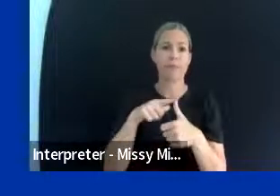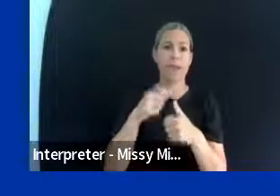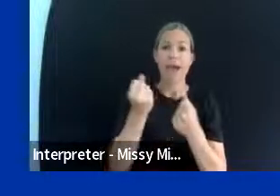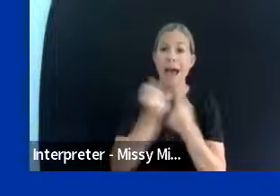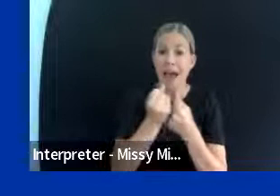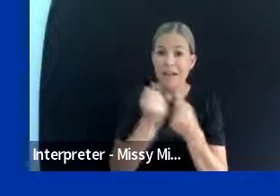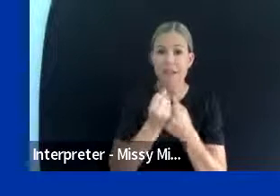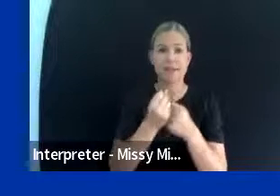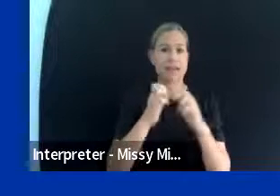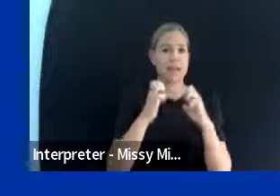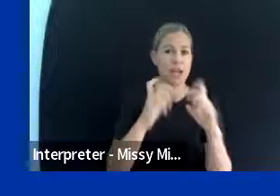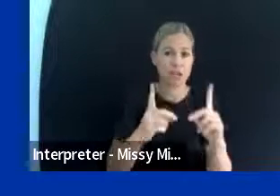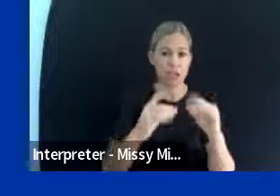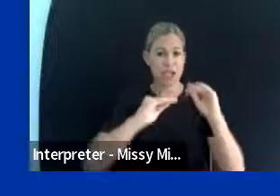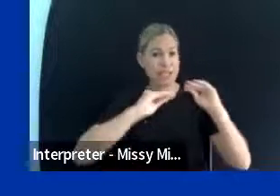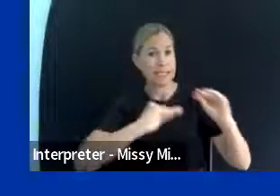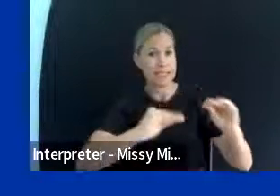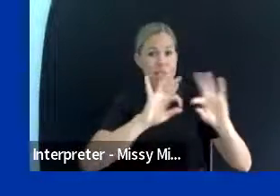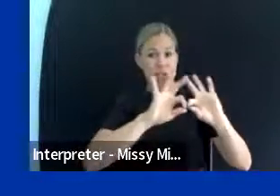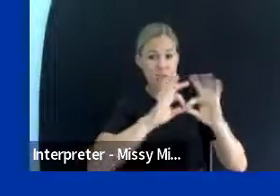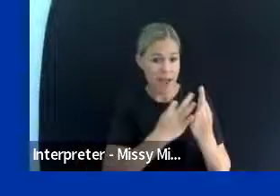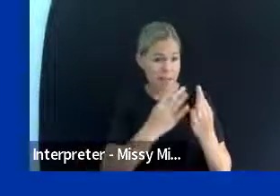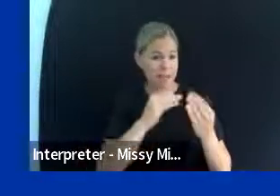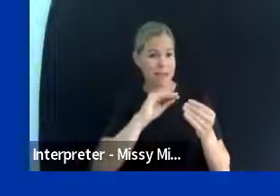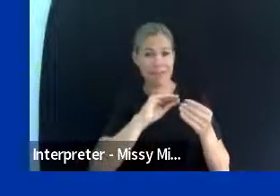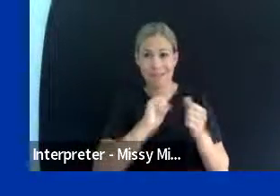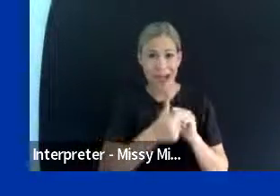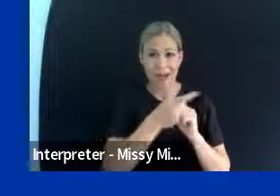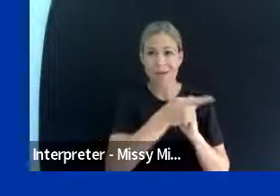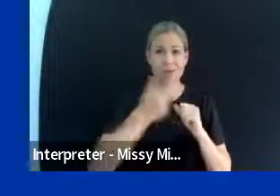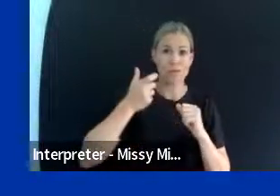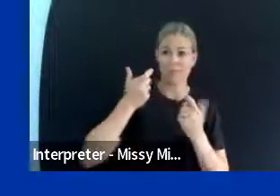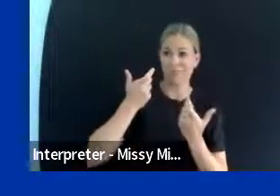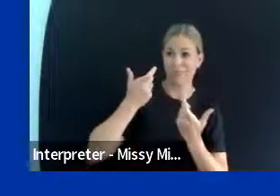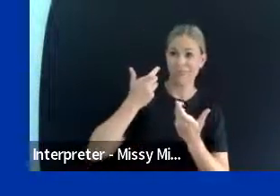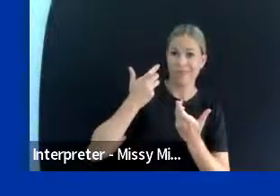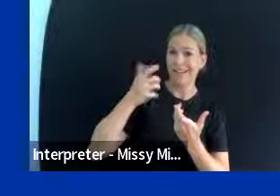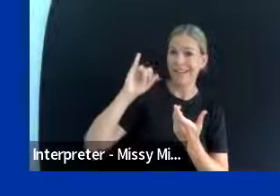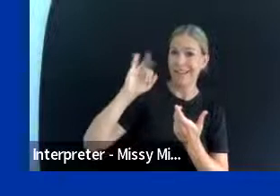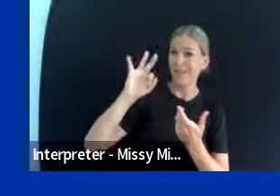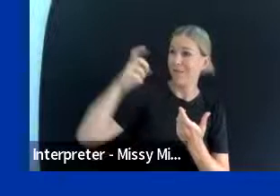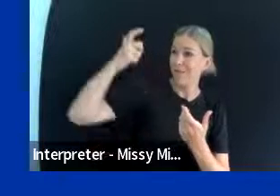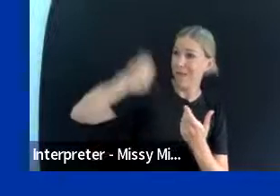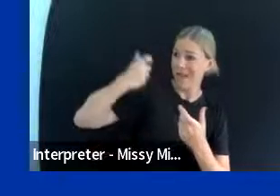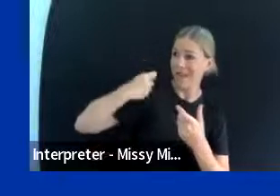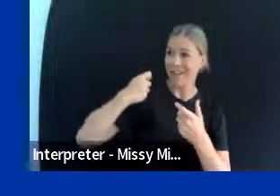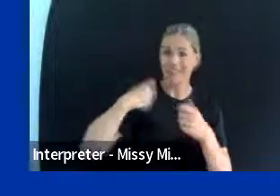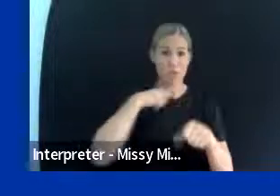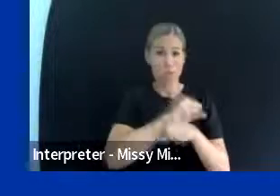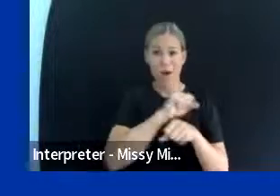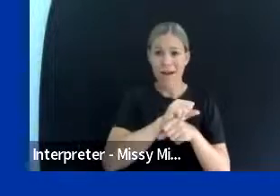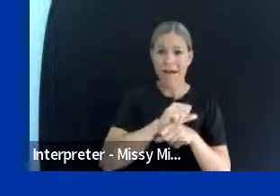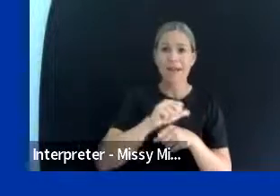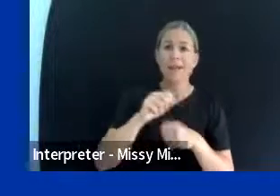need to understand the impact of wages on benefits and that the sky isn't necessarily going to fall. Adults need to understand that. And there's a